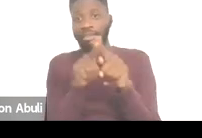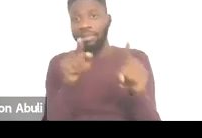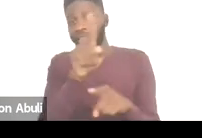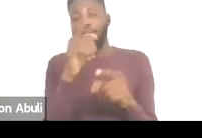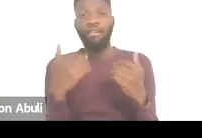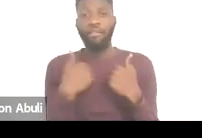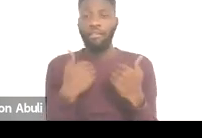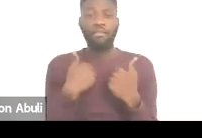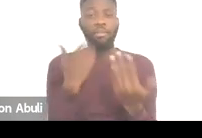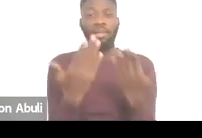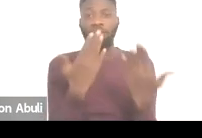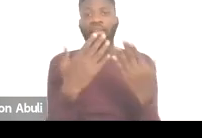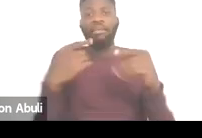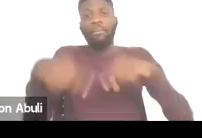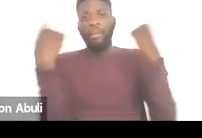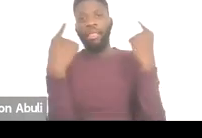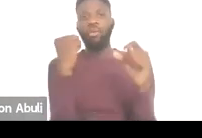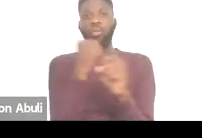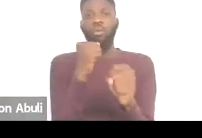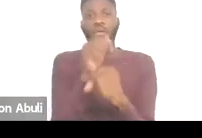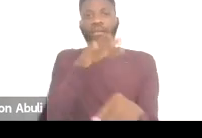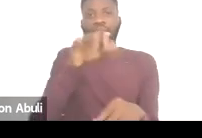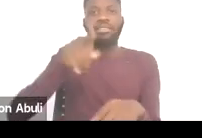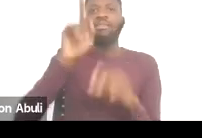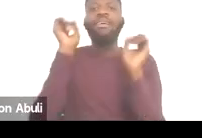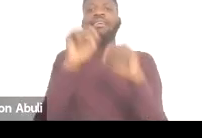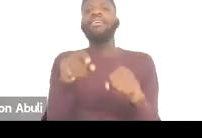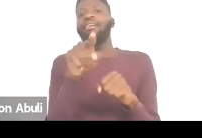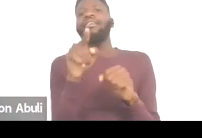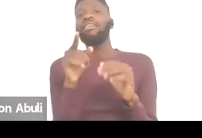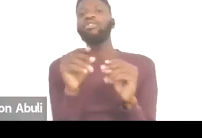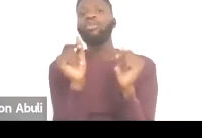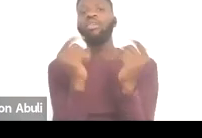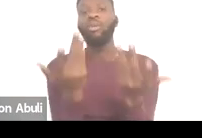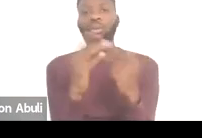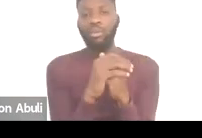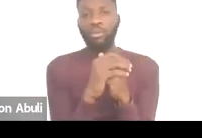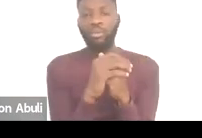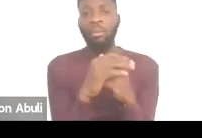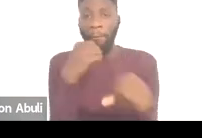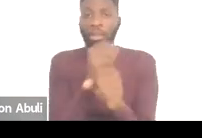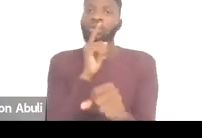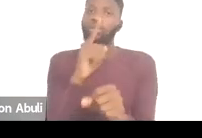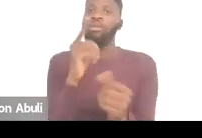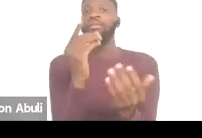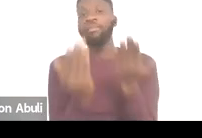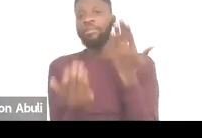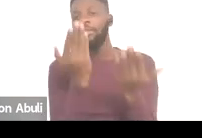at work. How do you handle that disagreement and ensure that maybe it